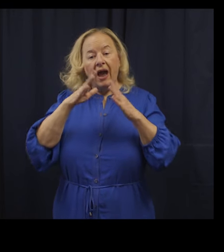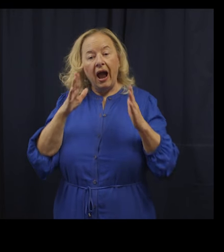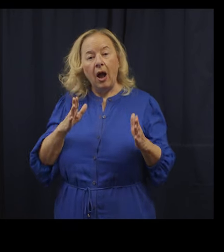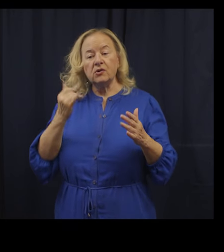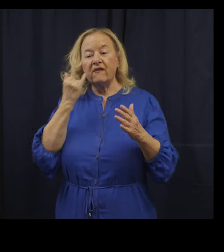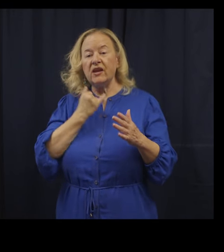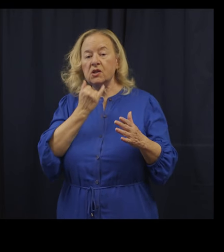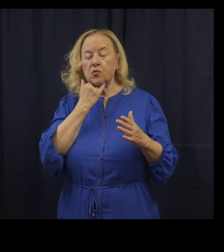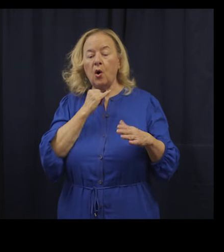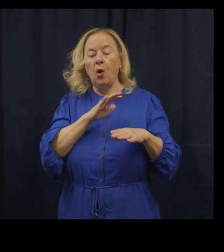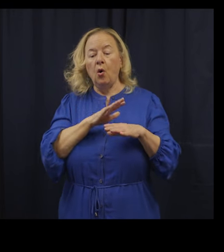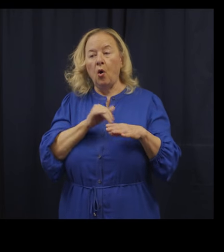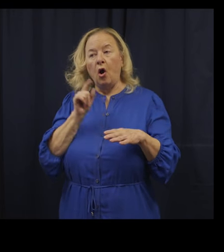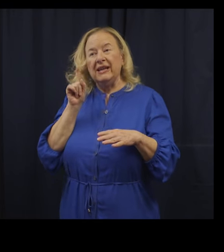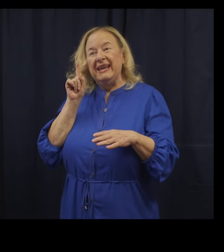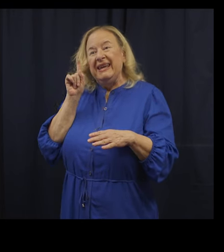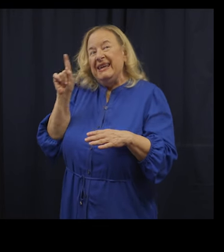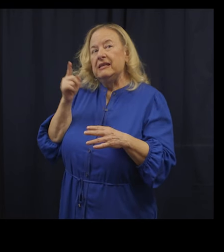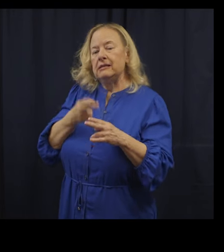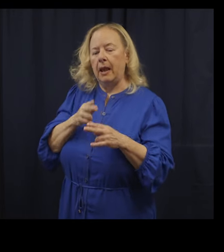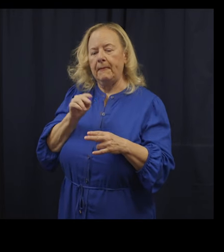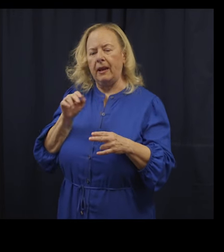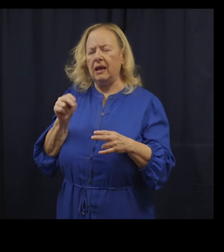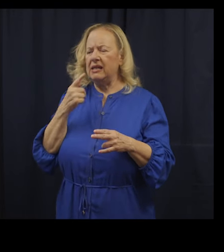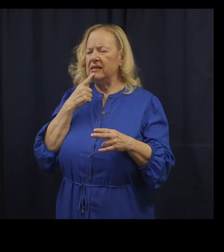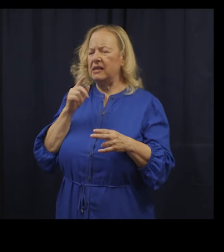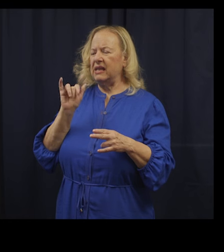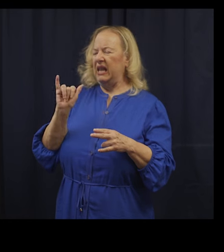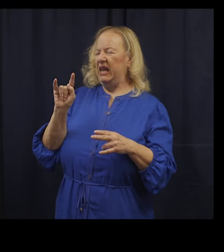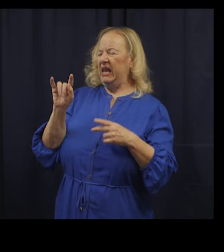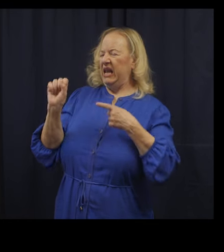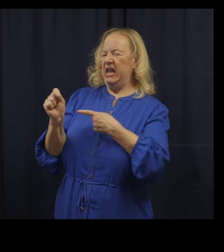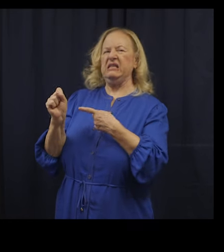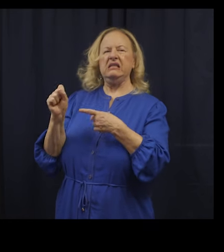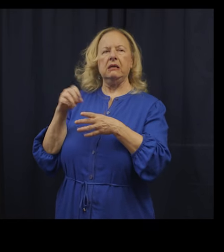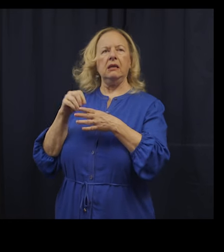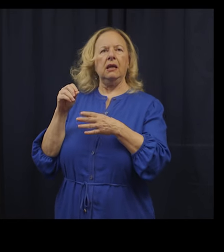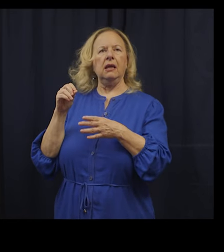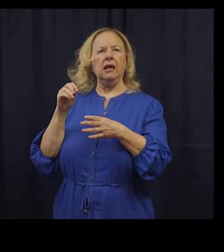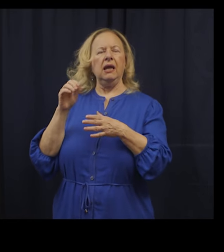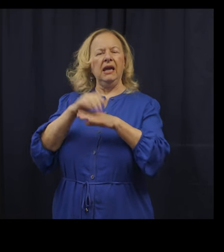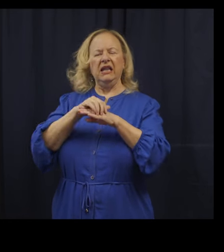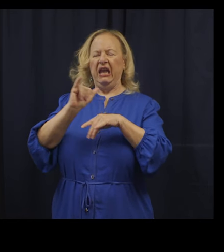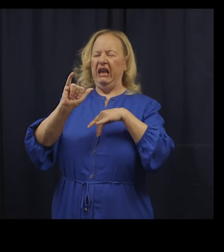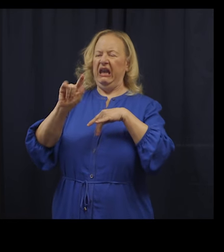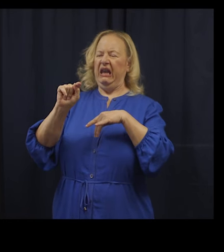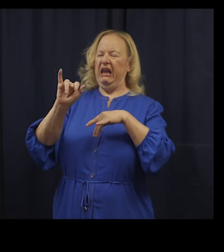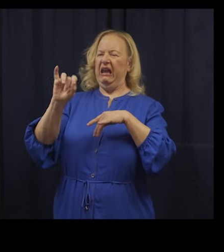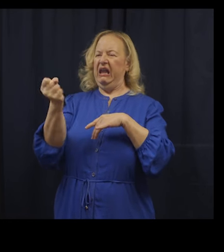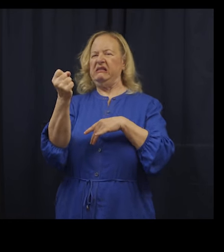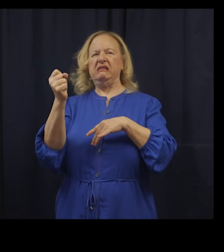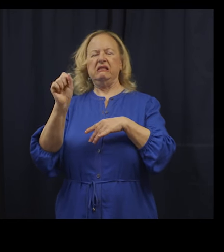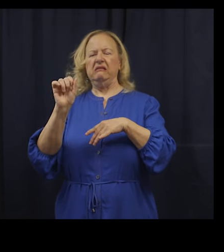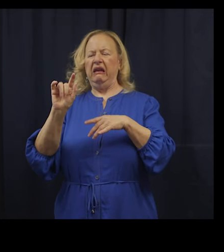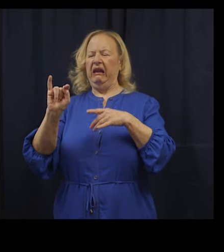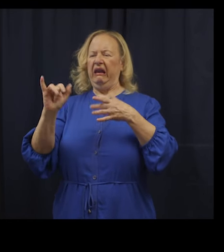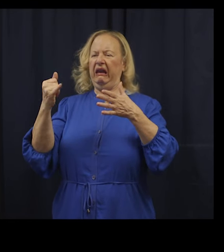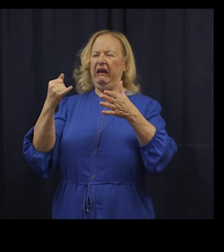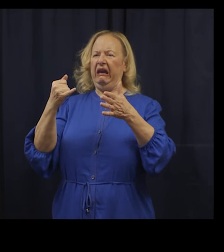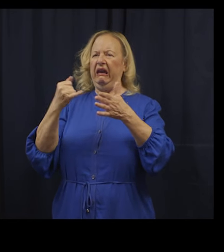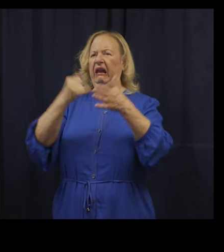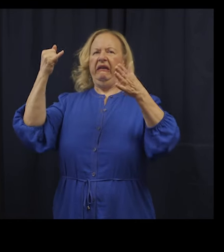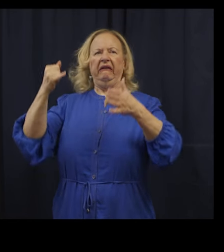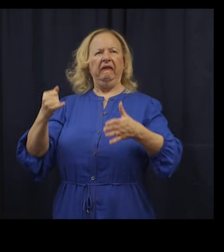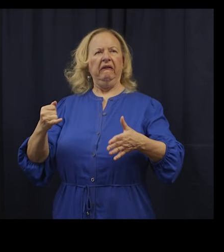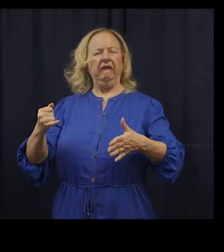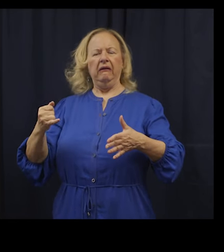call his name manna. In English, it says its name manna. It's, we think of manna as an it. But